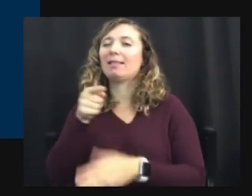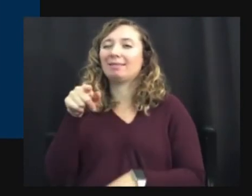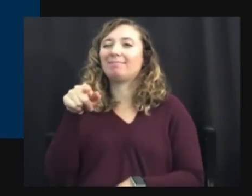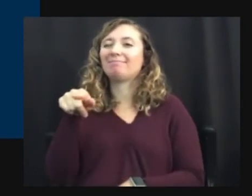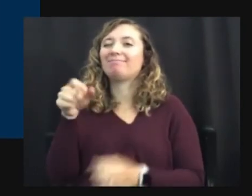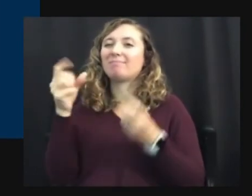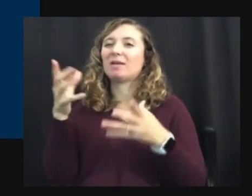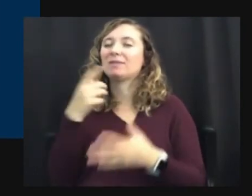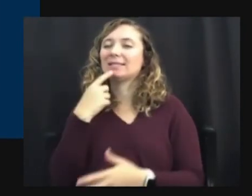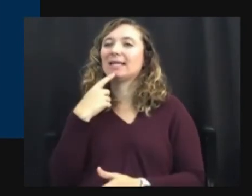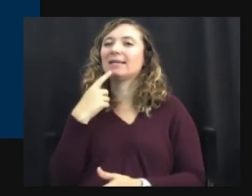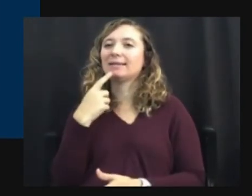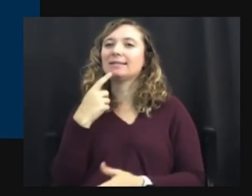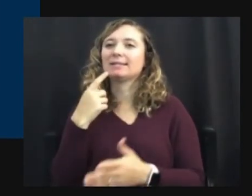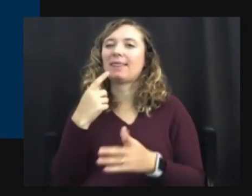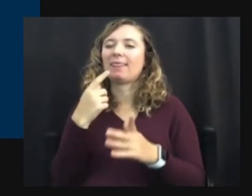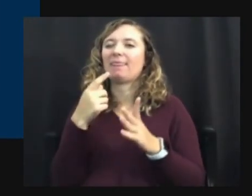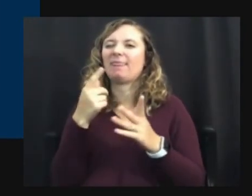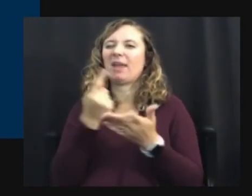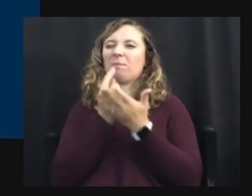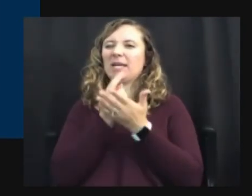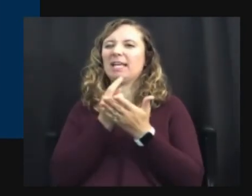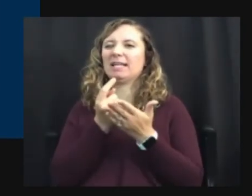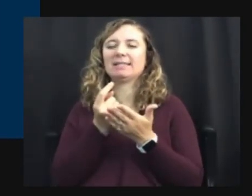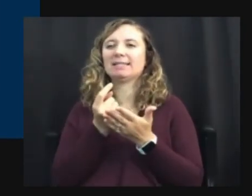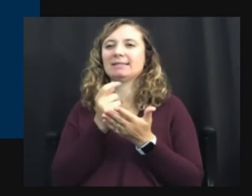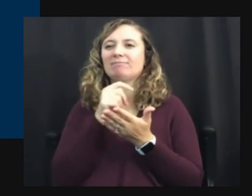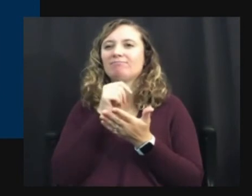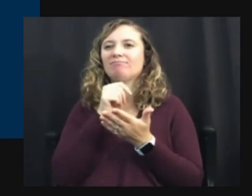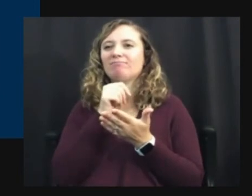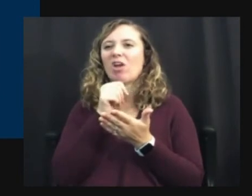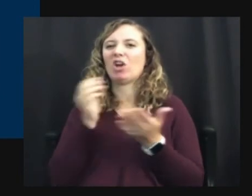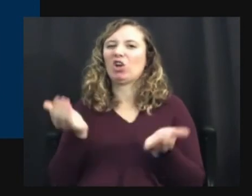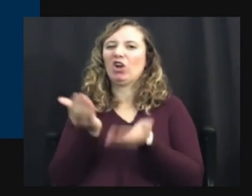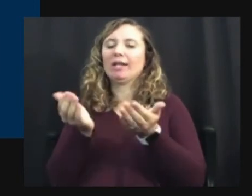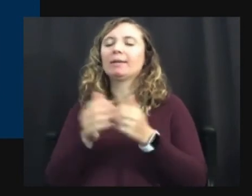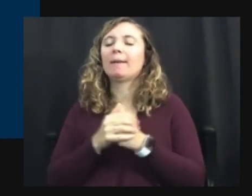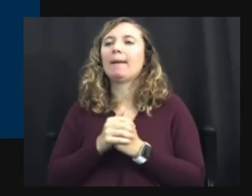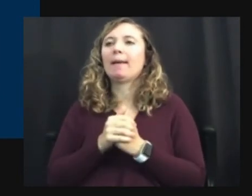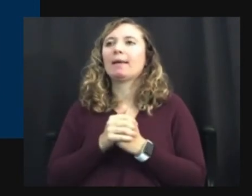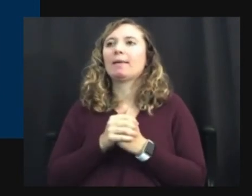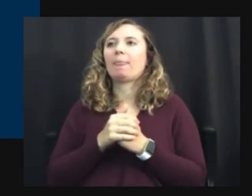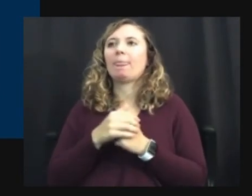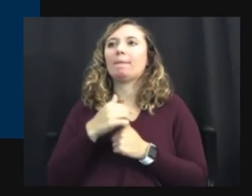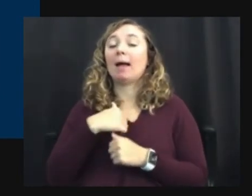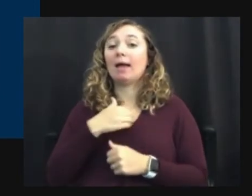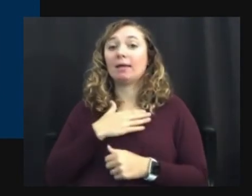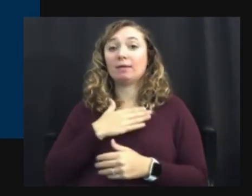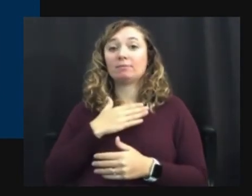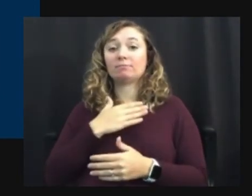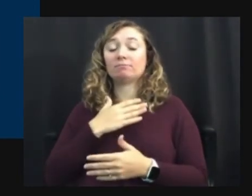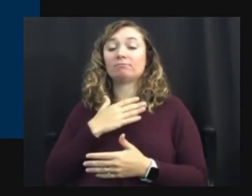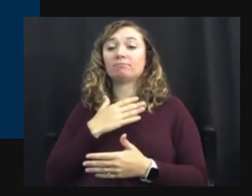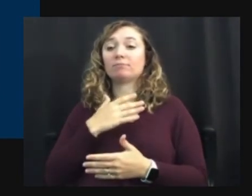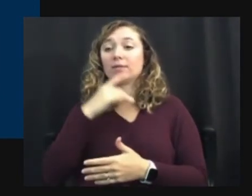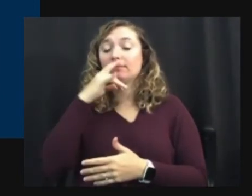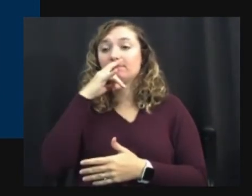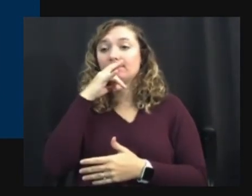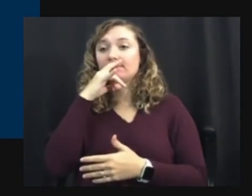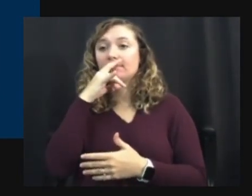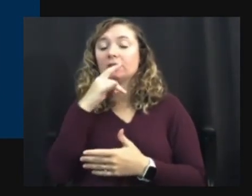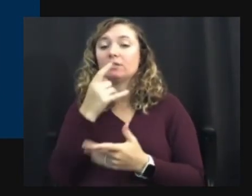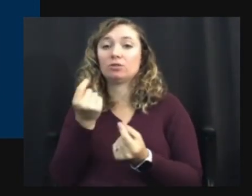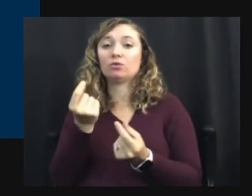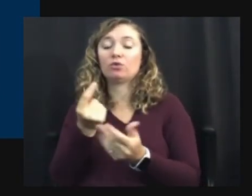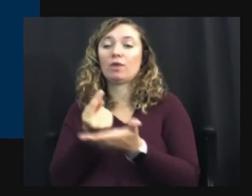is discouraged. My son is autistic. I do not agree or subscribe to ABA and do my best to listen to and follow the advice